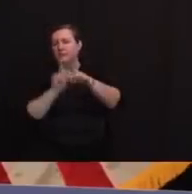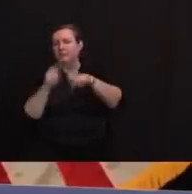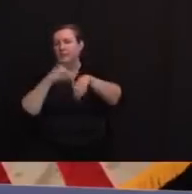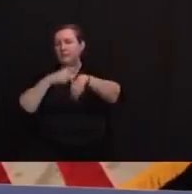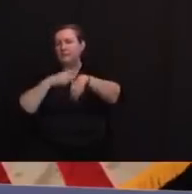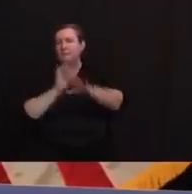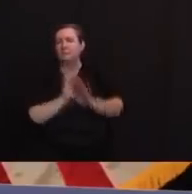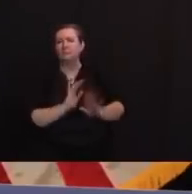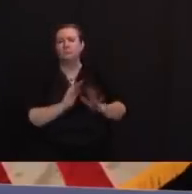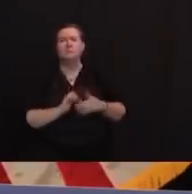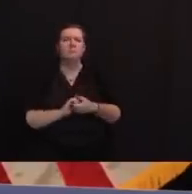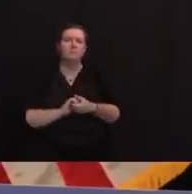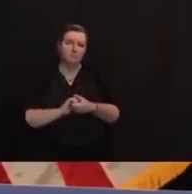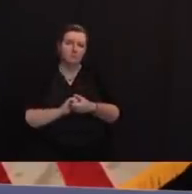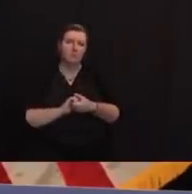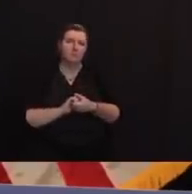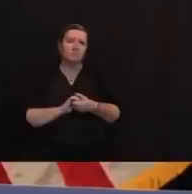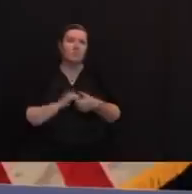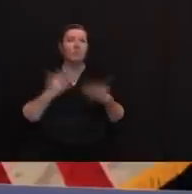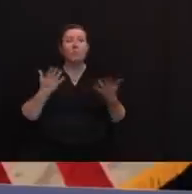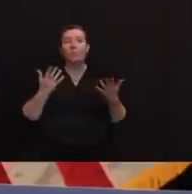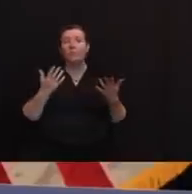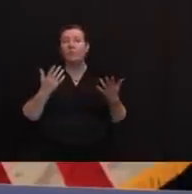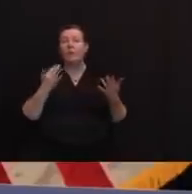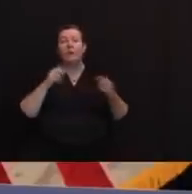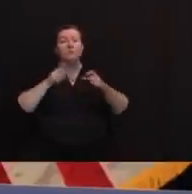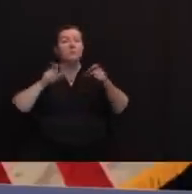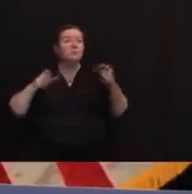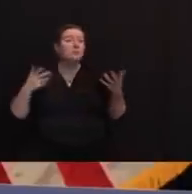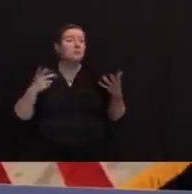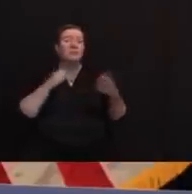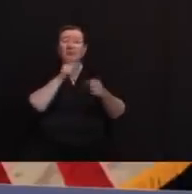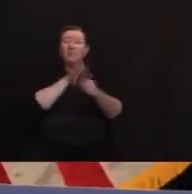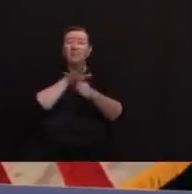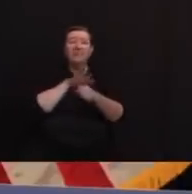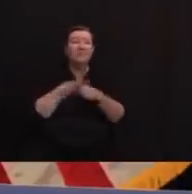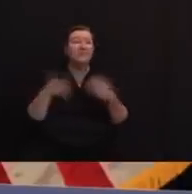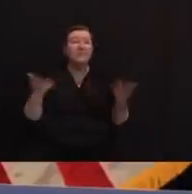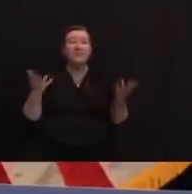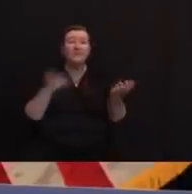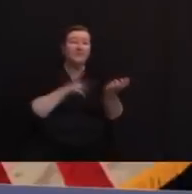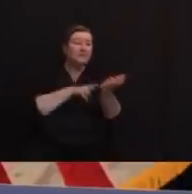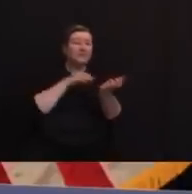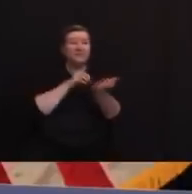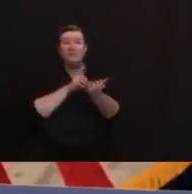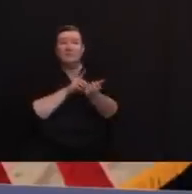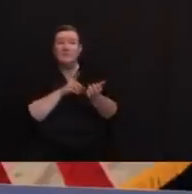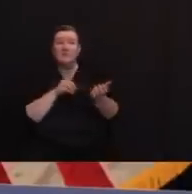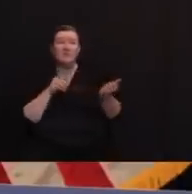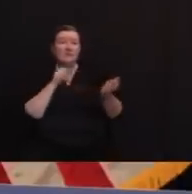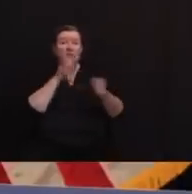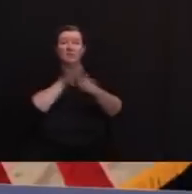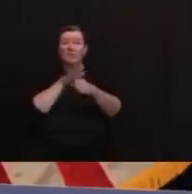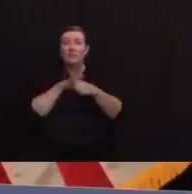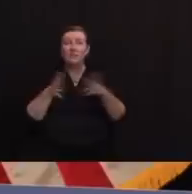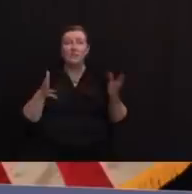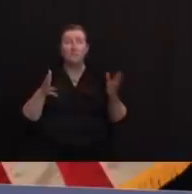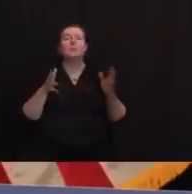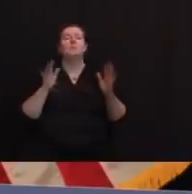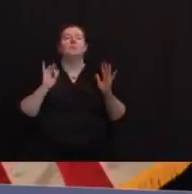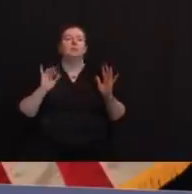who are eligible in 1A, then we're going to go to 1B. In some instances, and I don't know whether the Commissioner mentioned this previously,